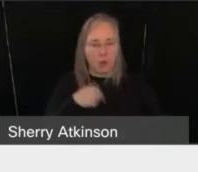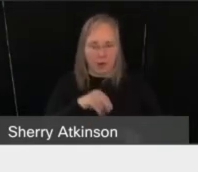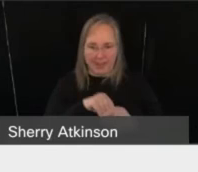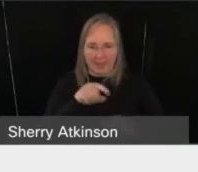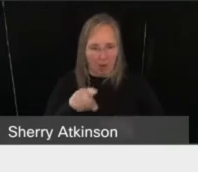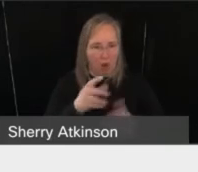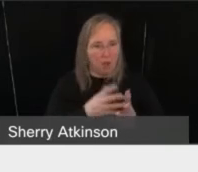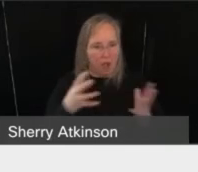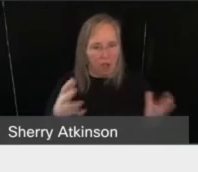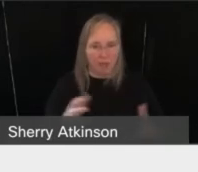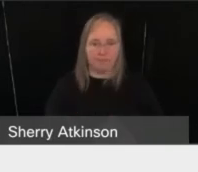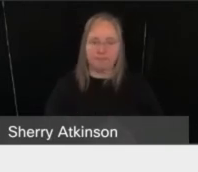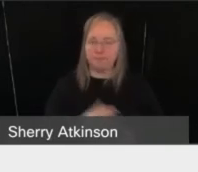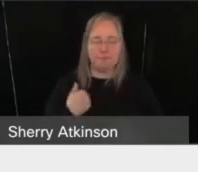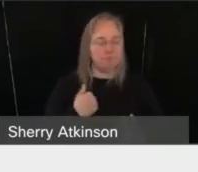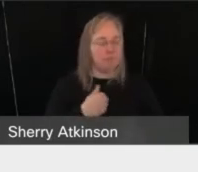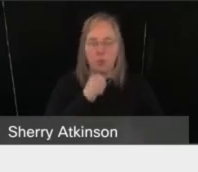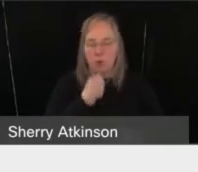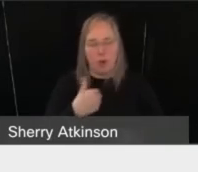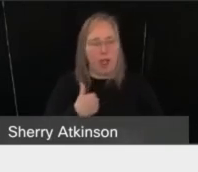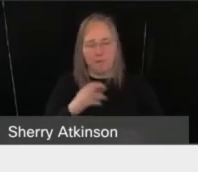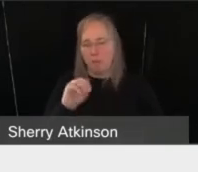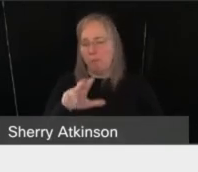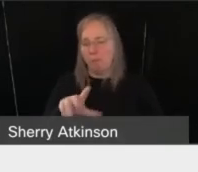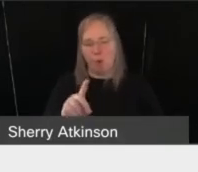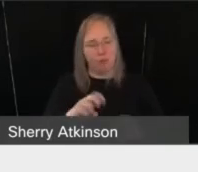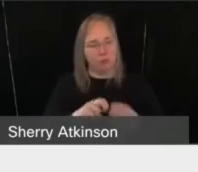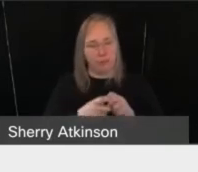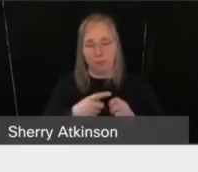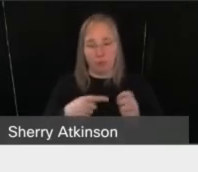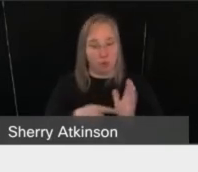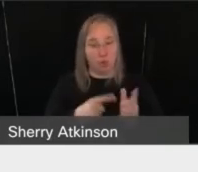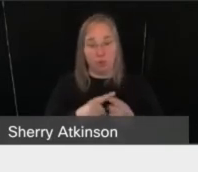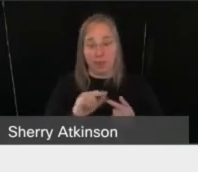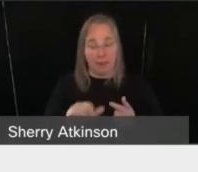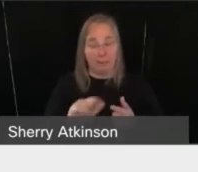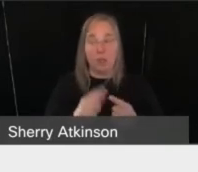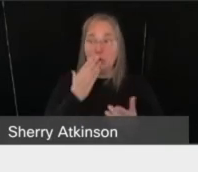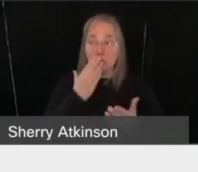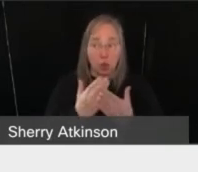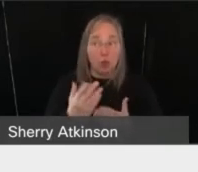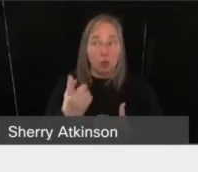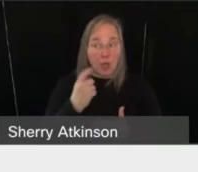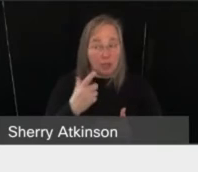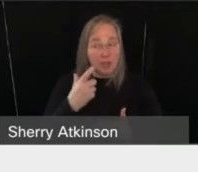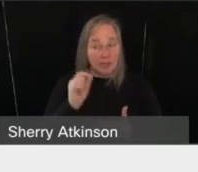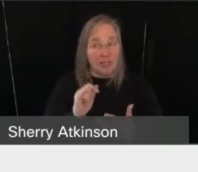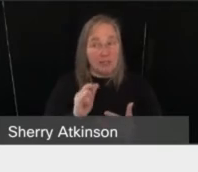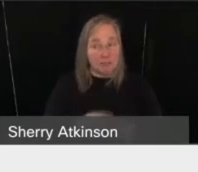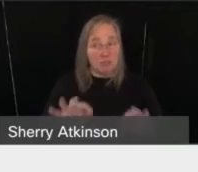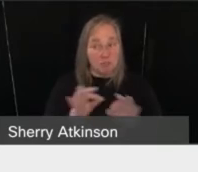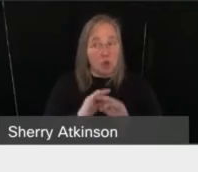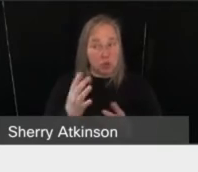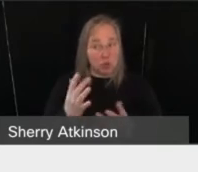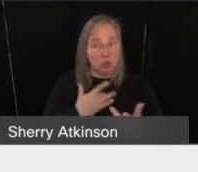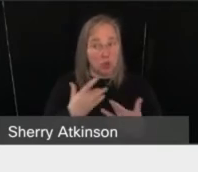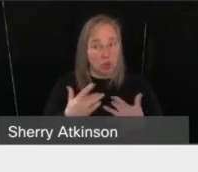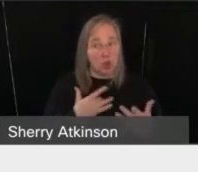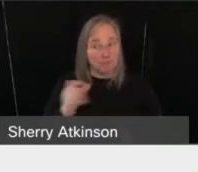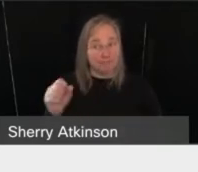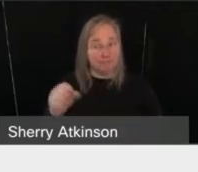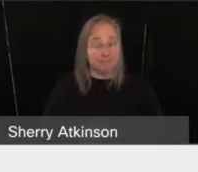So we are not having a mold problem due to that. But that's a good question and a good concern. So, okay, thank you.